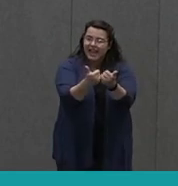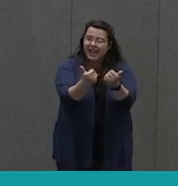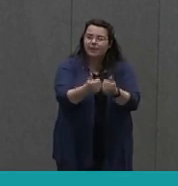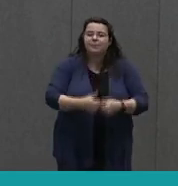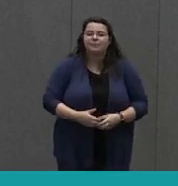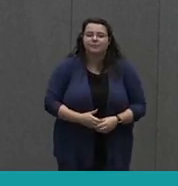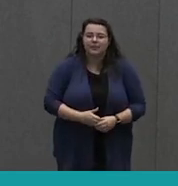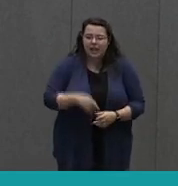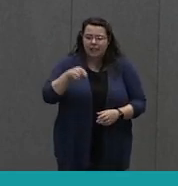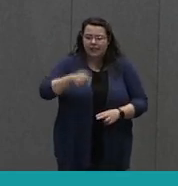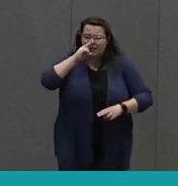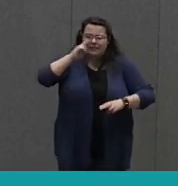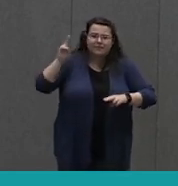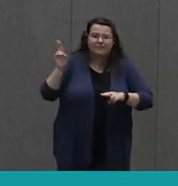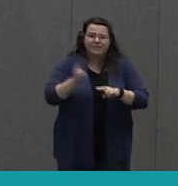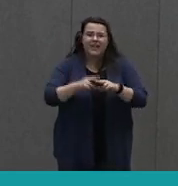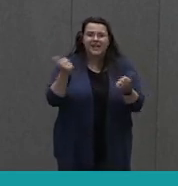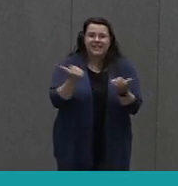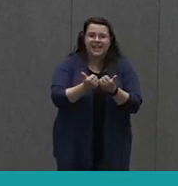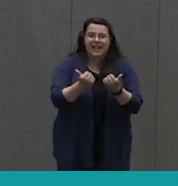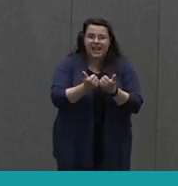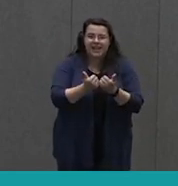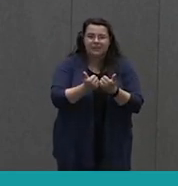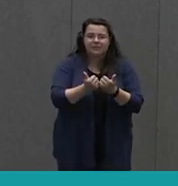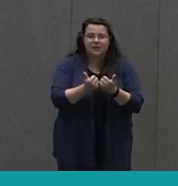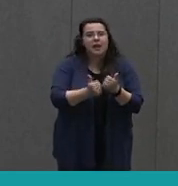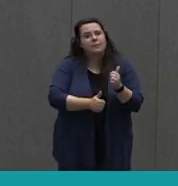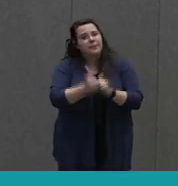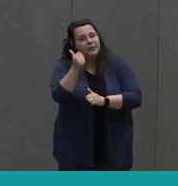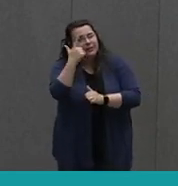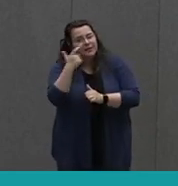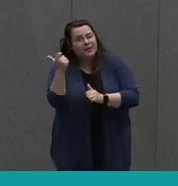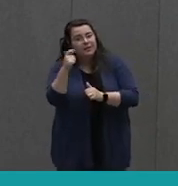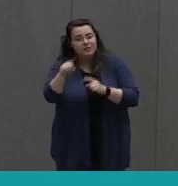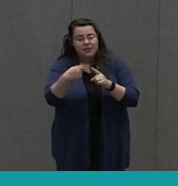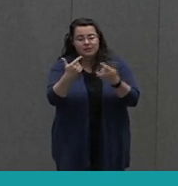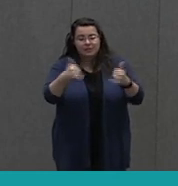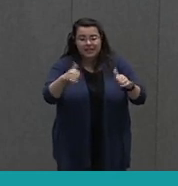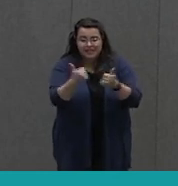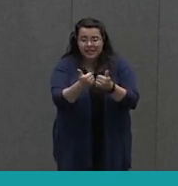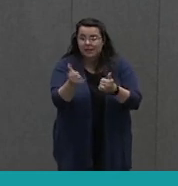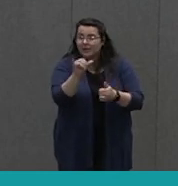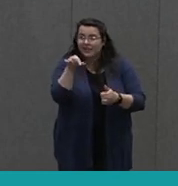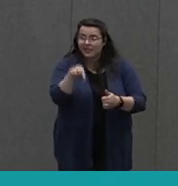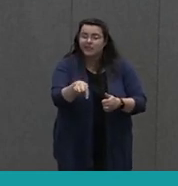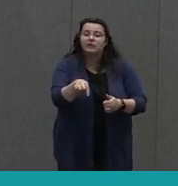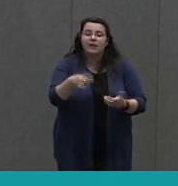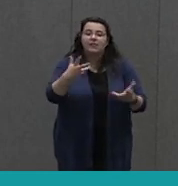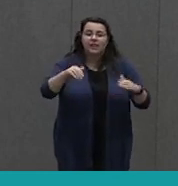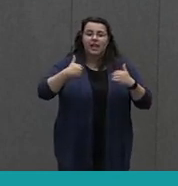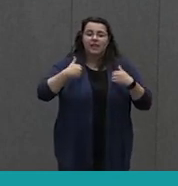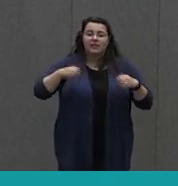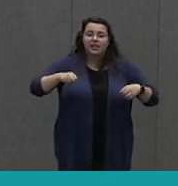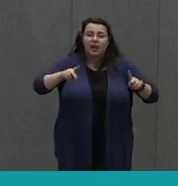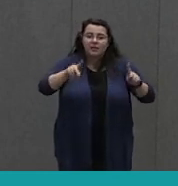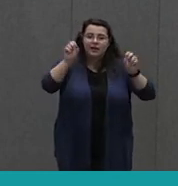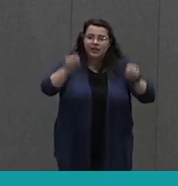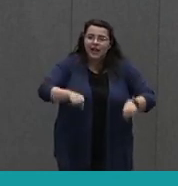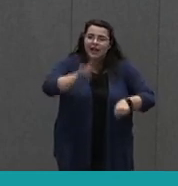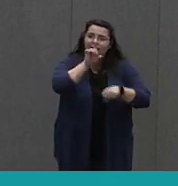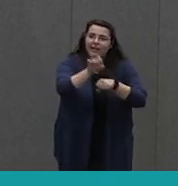of different letters. These are just some cool letters. Maybe you've seen these letters at your school. And they're called